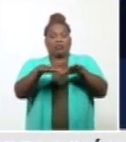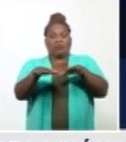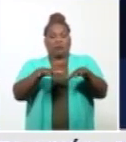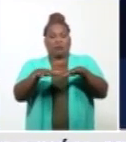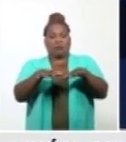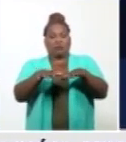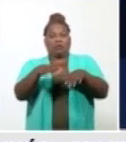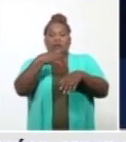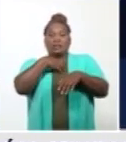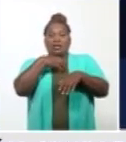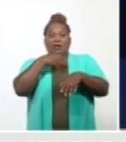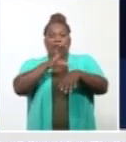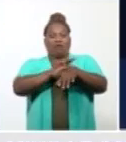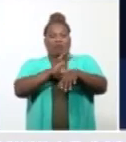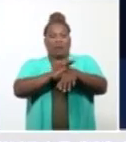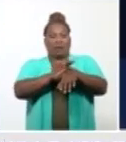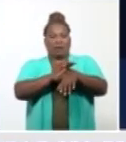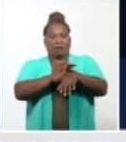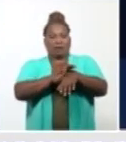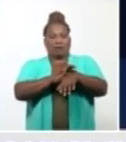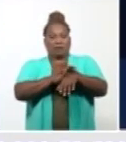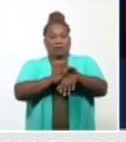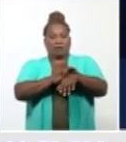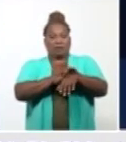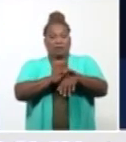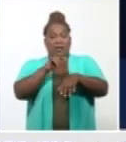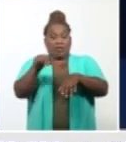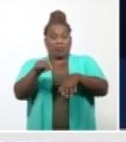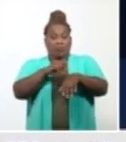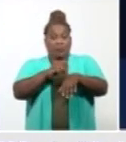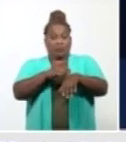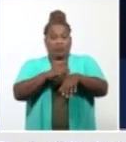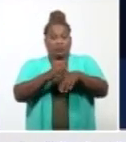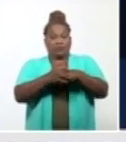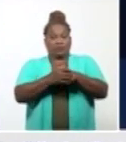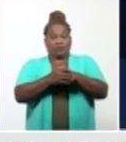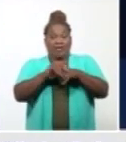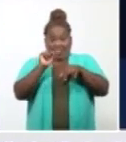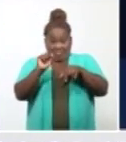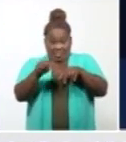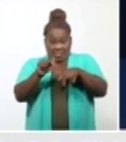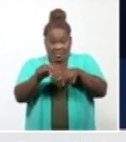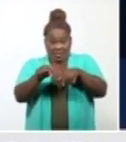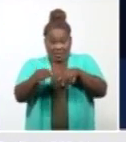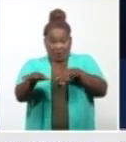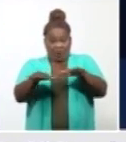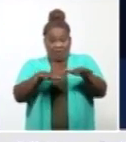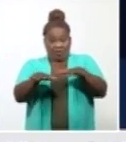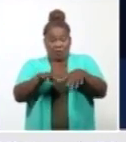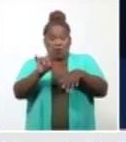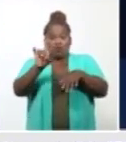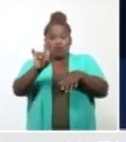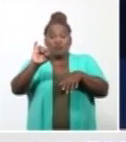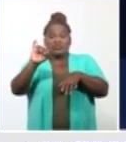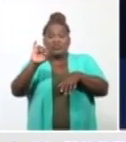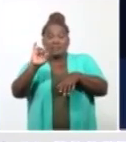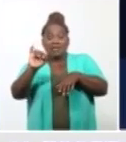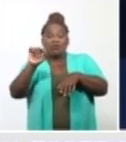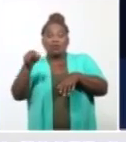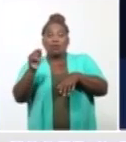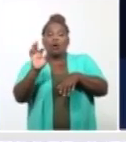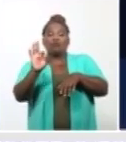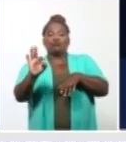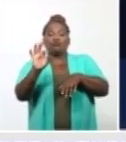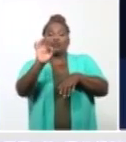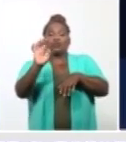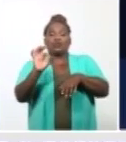day, as I said earlier, and that gives us a lethality of 4.2%, which we always compare